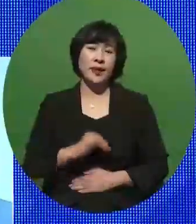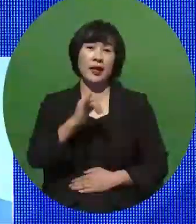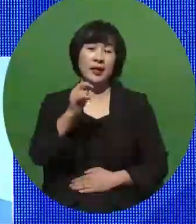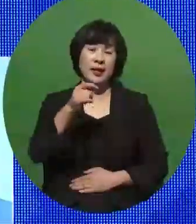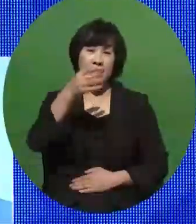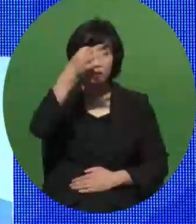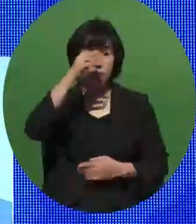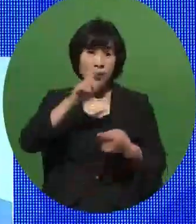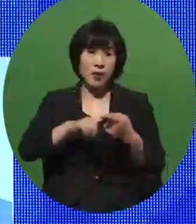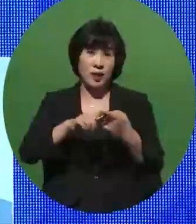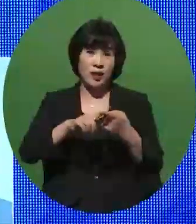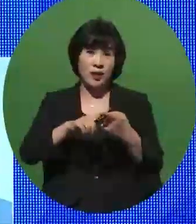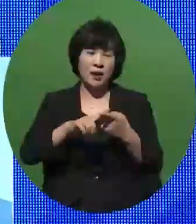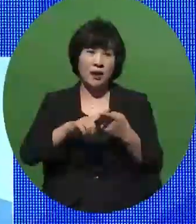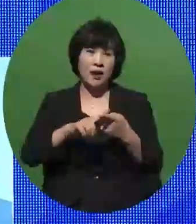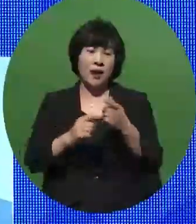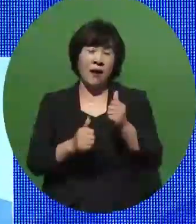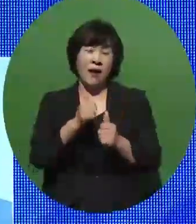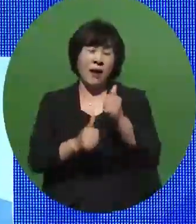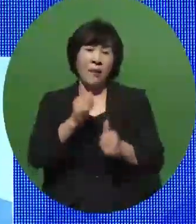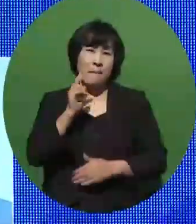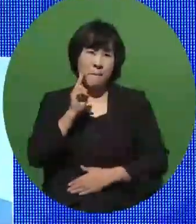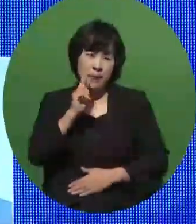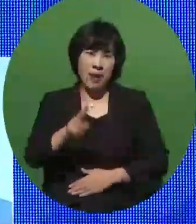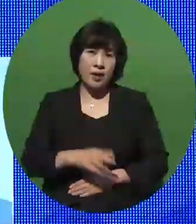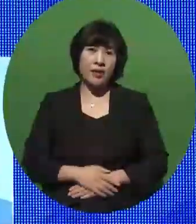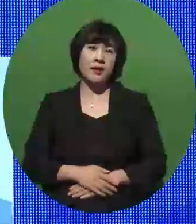has shaken global peace and security,